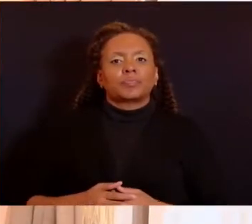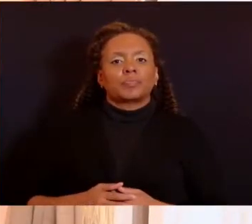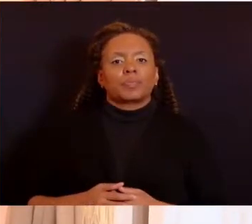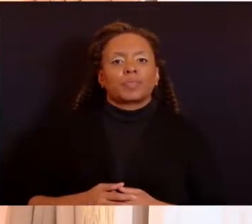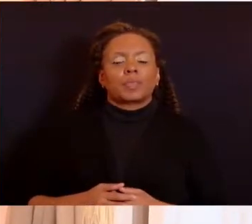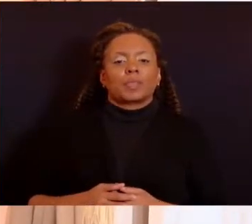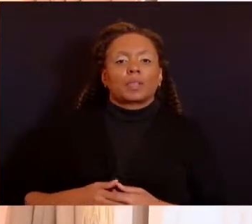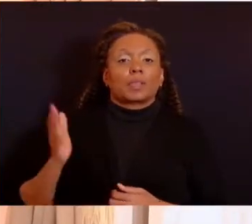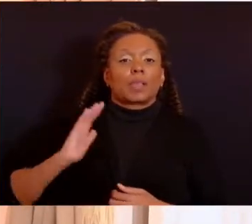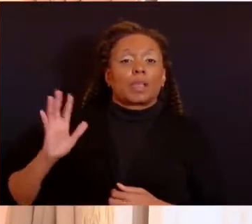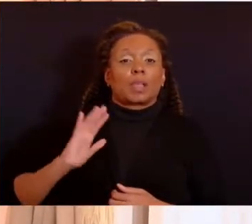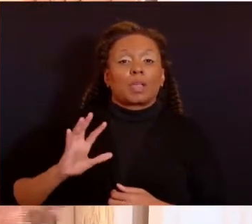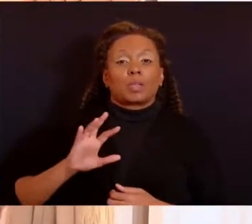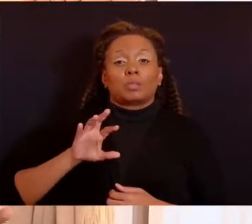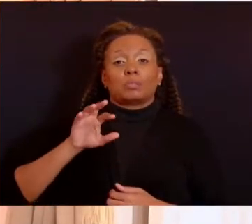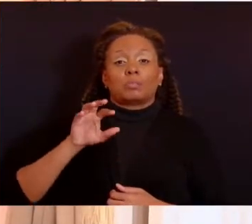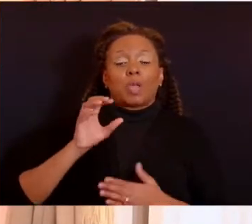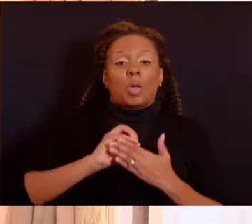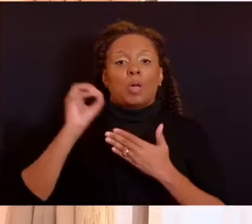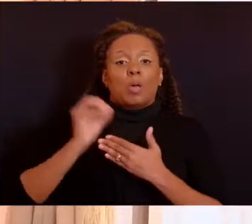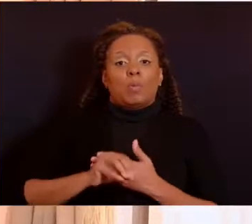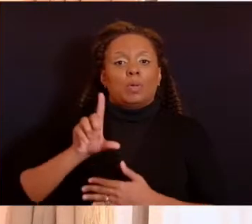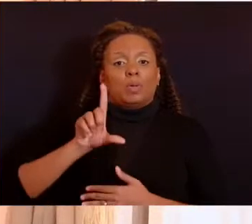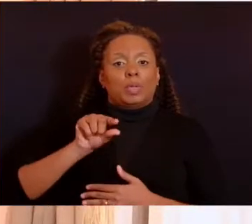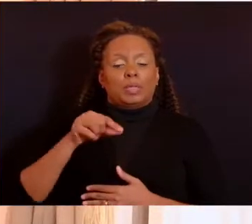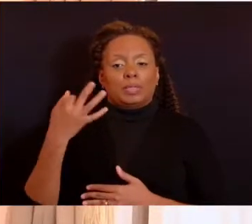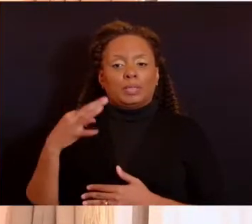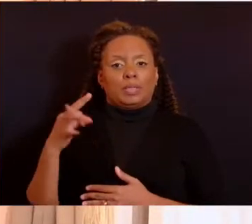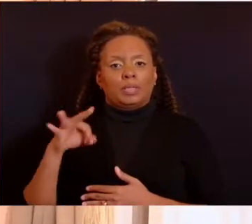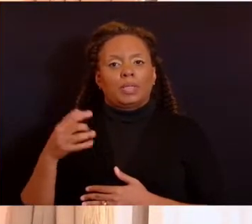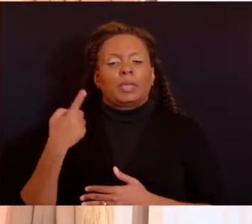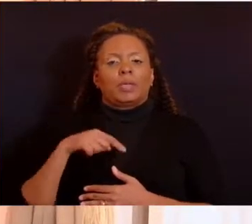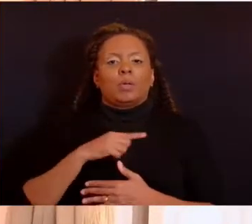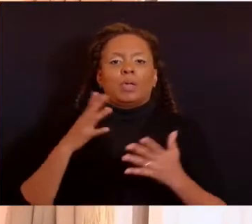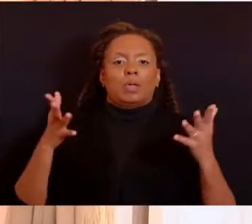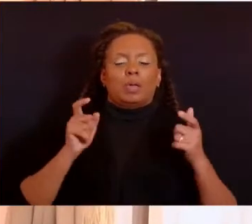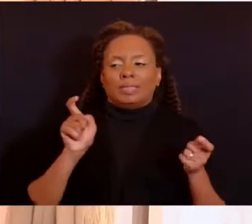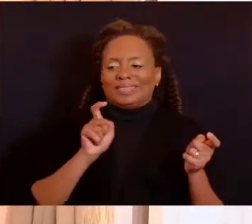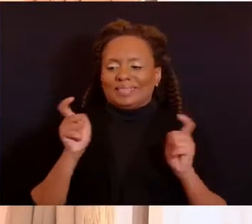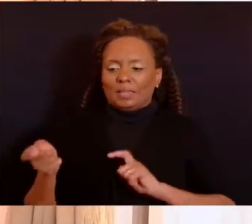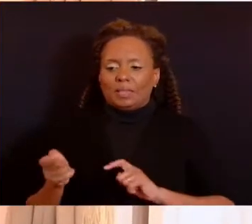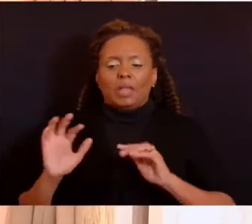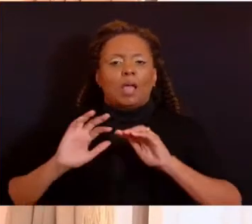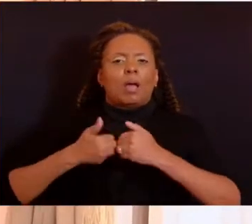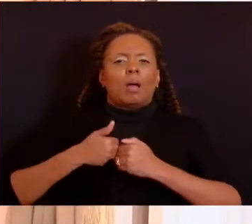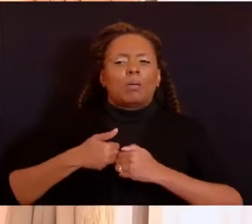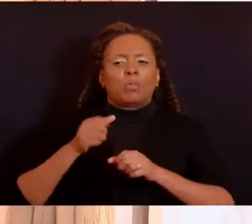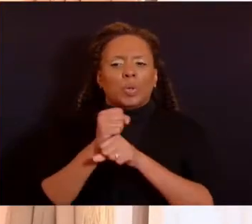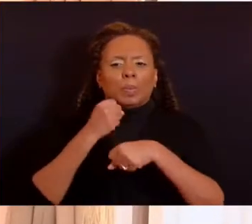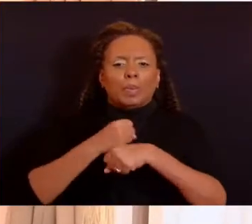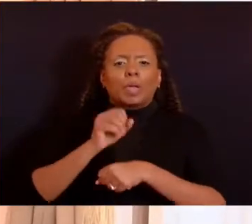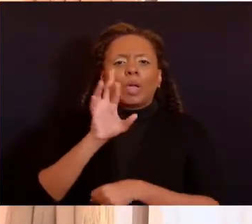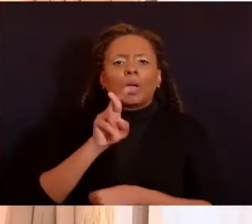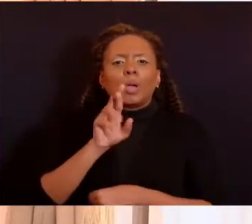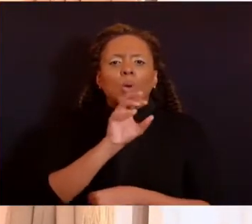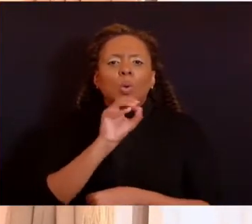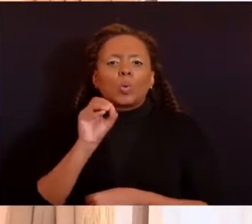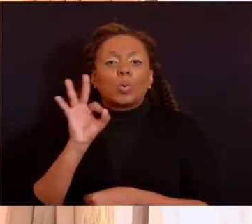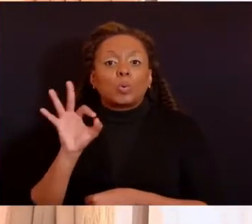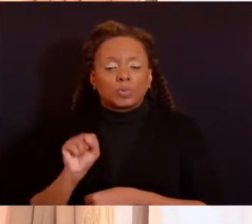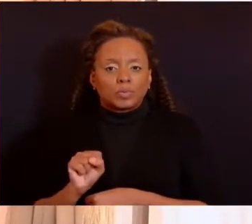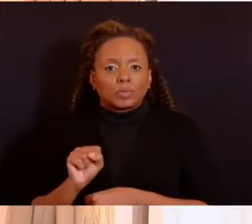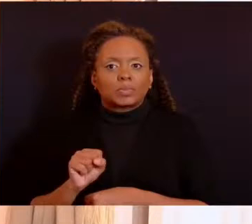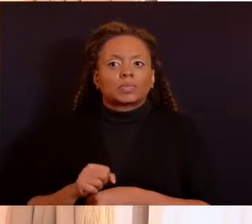October 2019 where we had a national consultation on changing how we do roofs in this country, and also